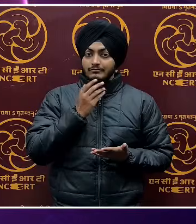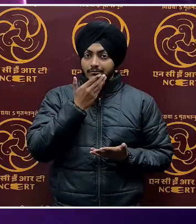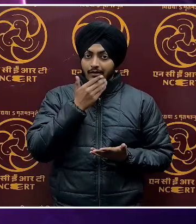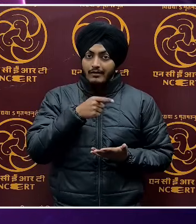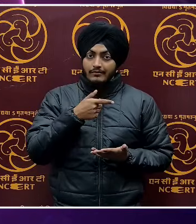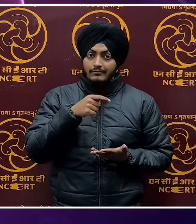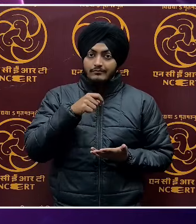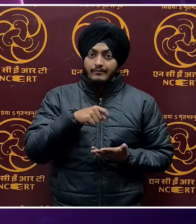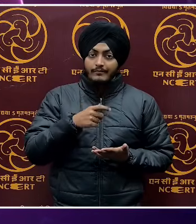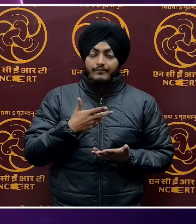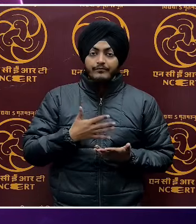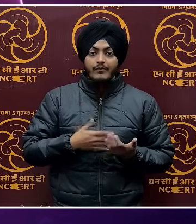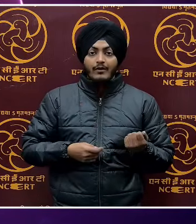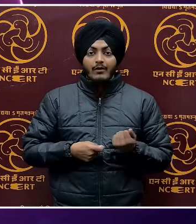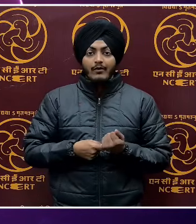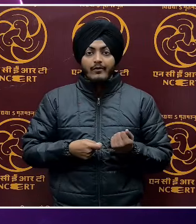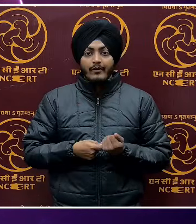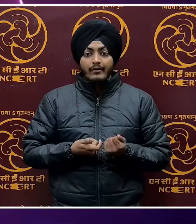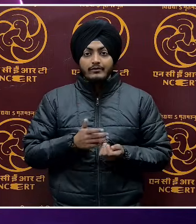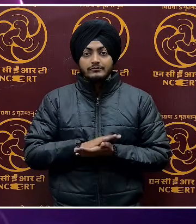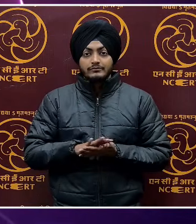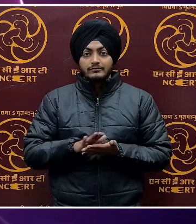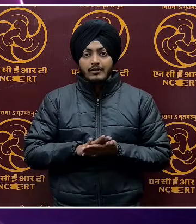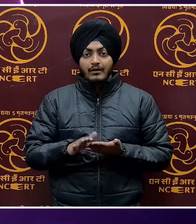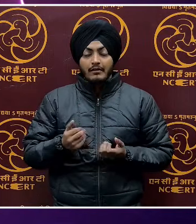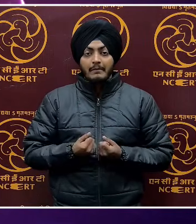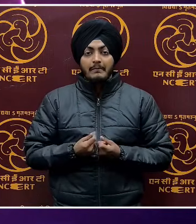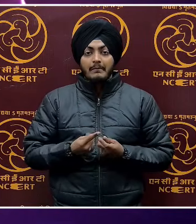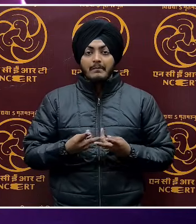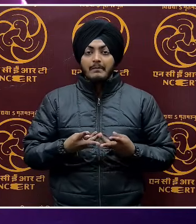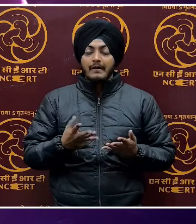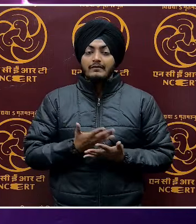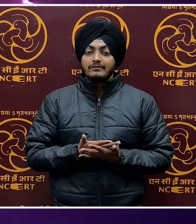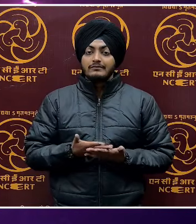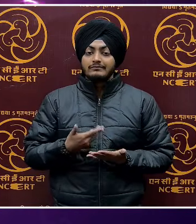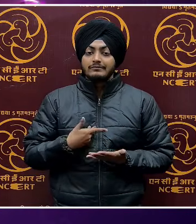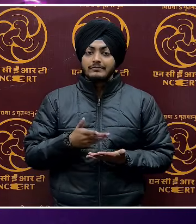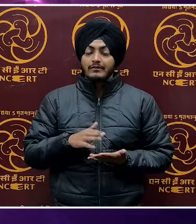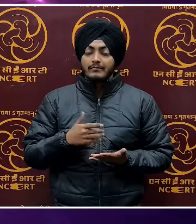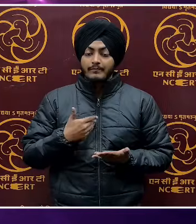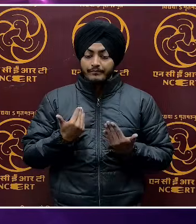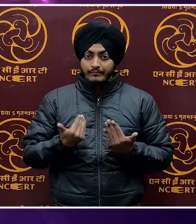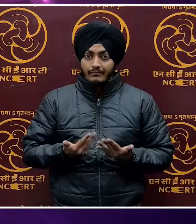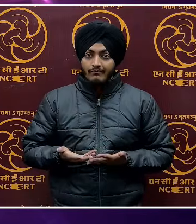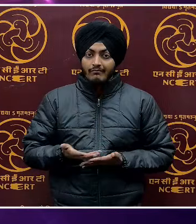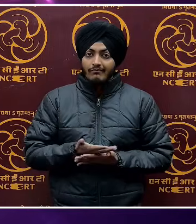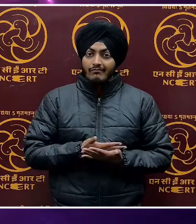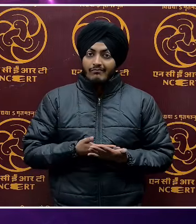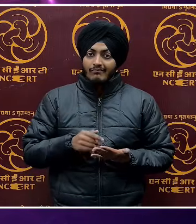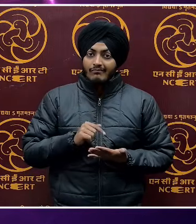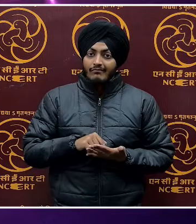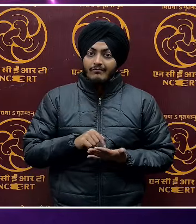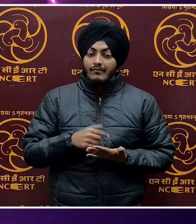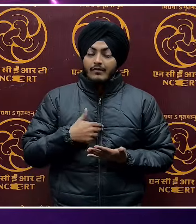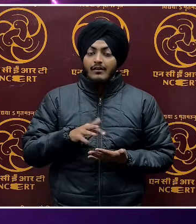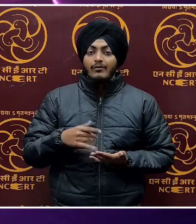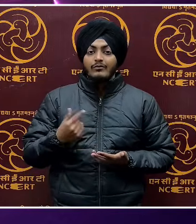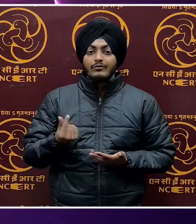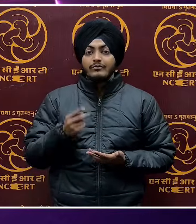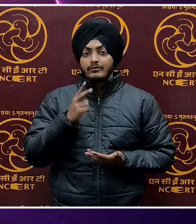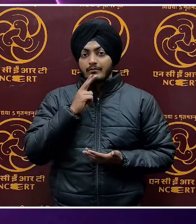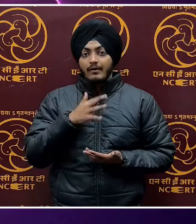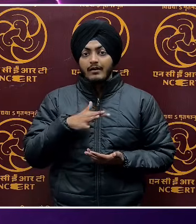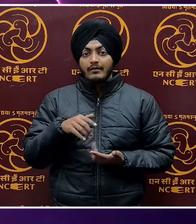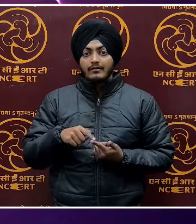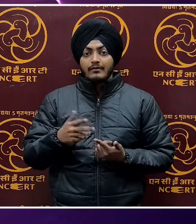having fun on Holi, yes, cleaning, absolutely. A lot of things actually. Yes, you talked about different ways in which we use water, right?